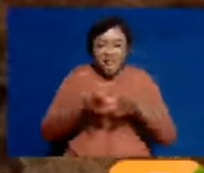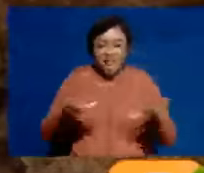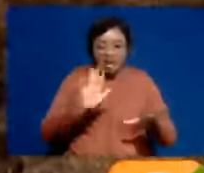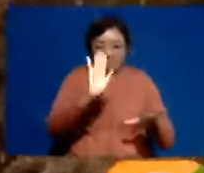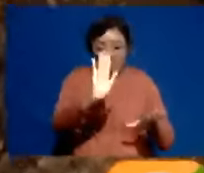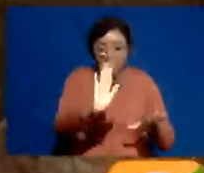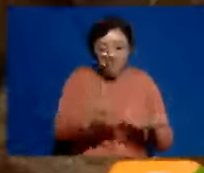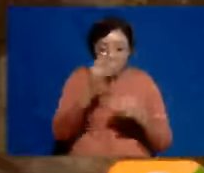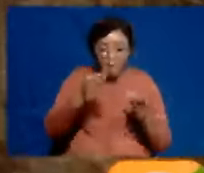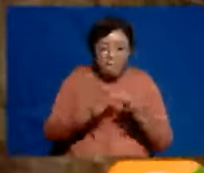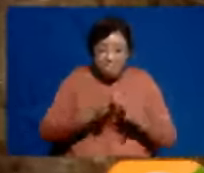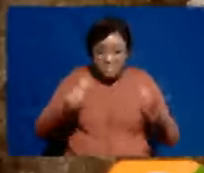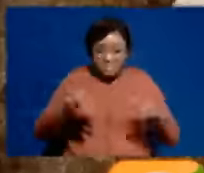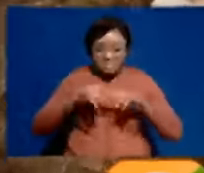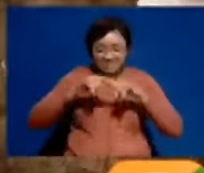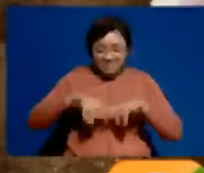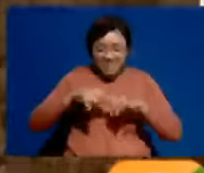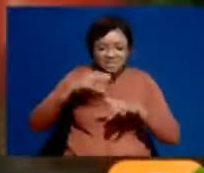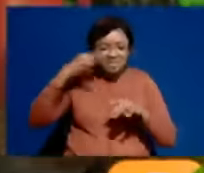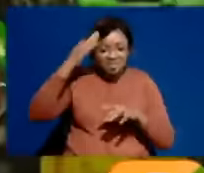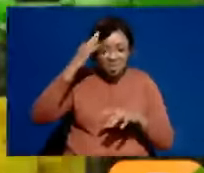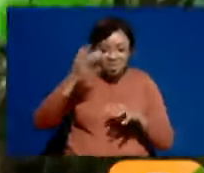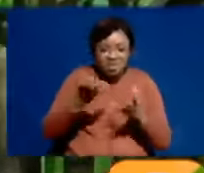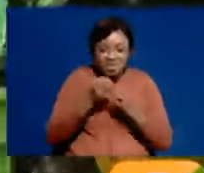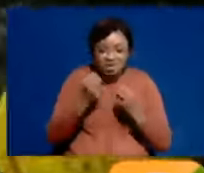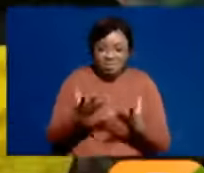this dictates the quantity of litter to be used. Smart Farm.